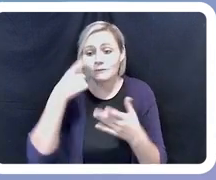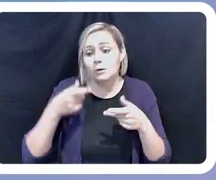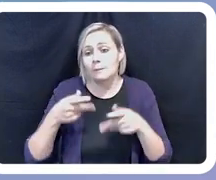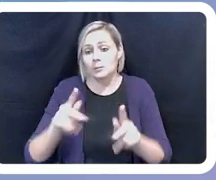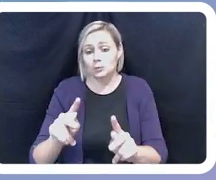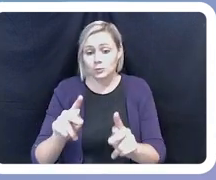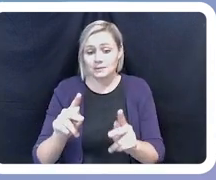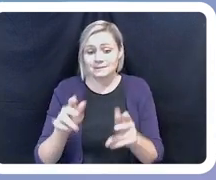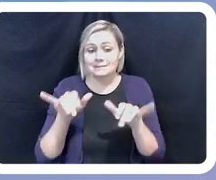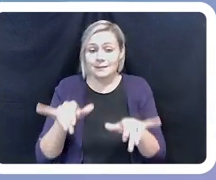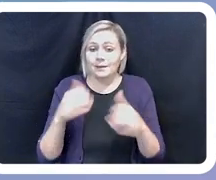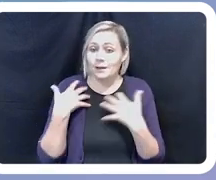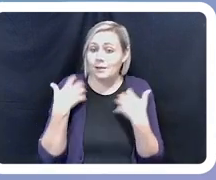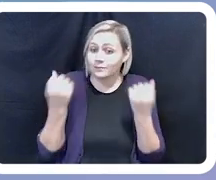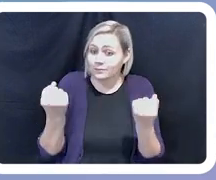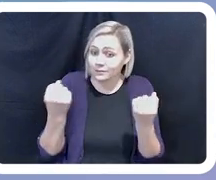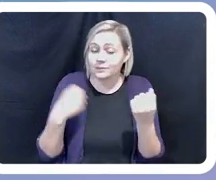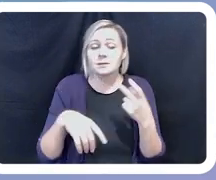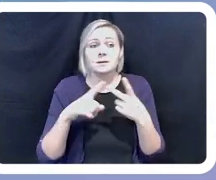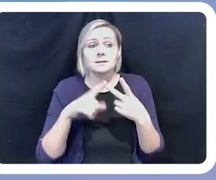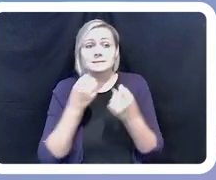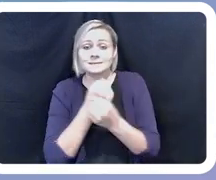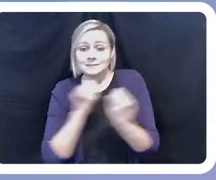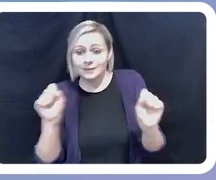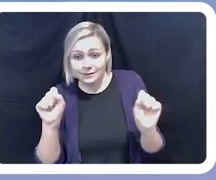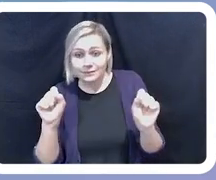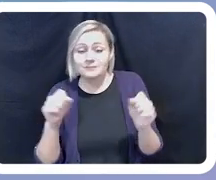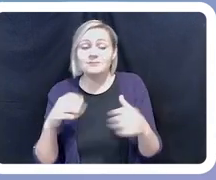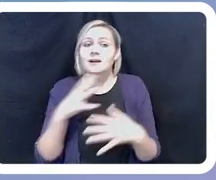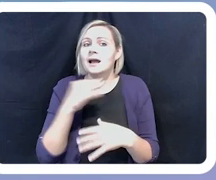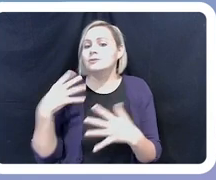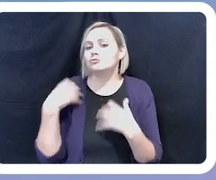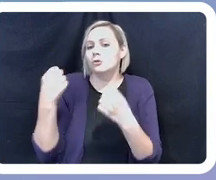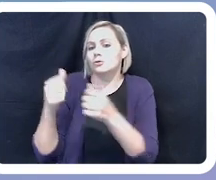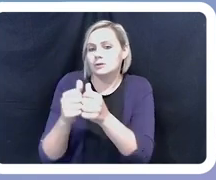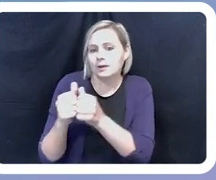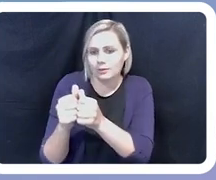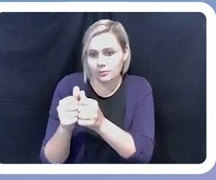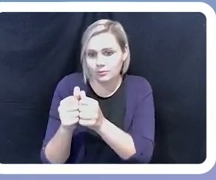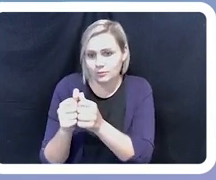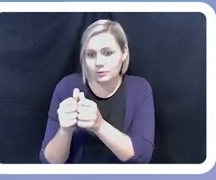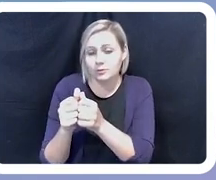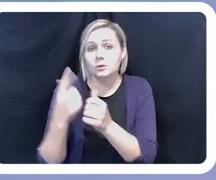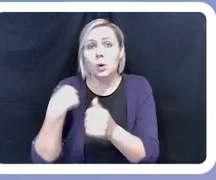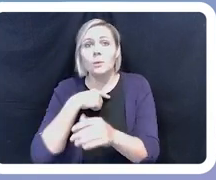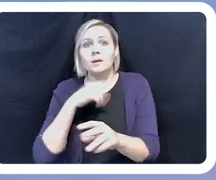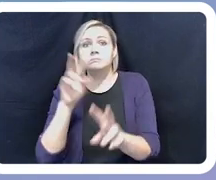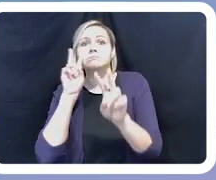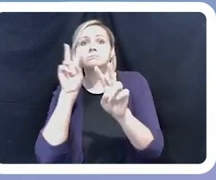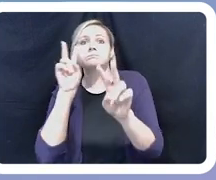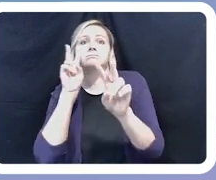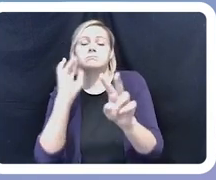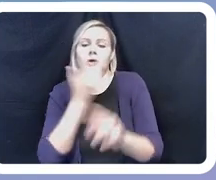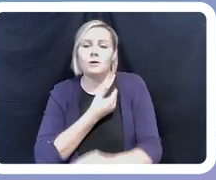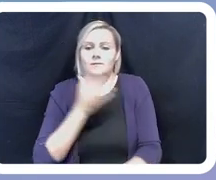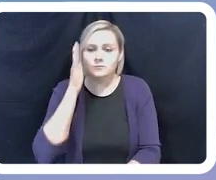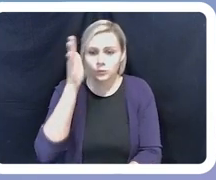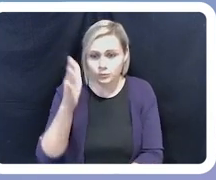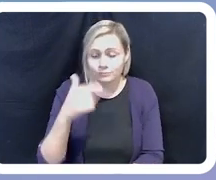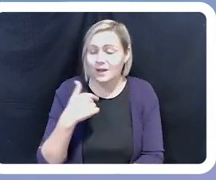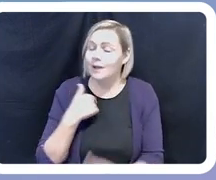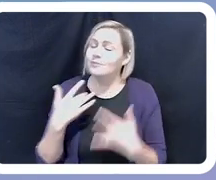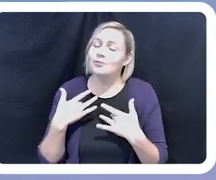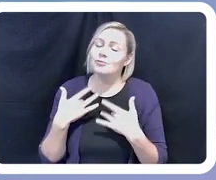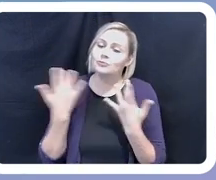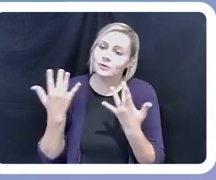for the opportunity to be healthy, to be safe, and to be stronger together as we look ahead to our future.